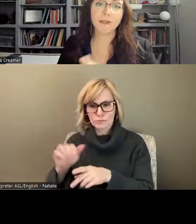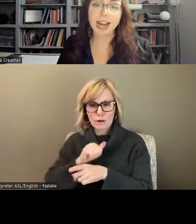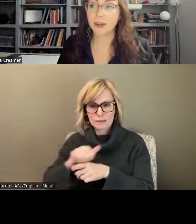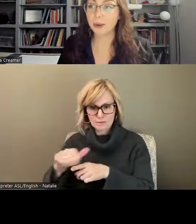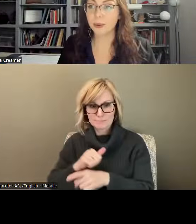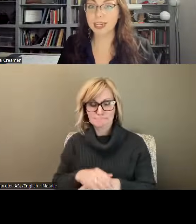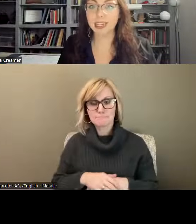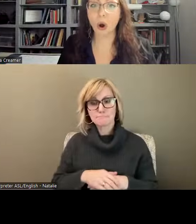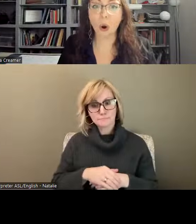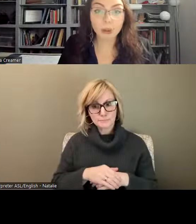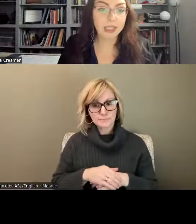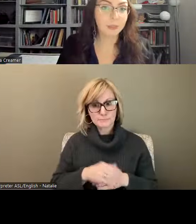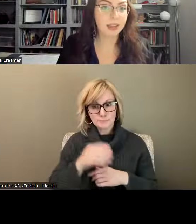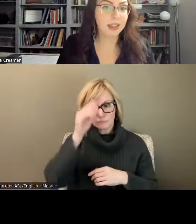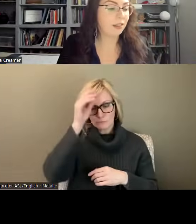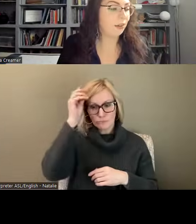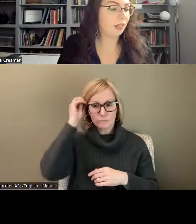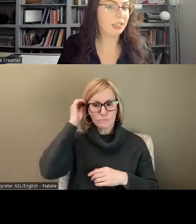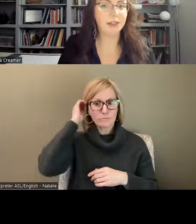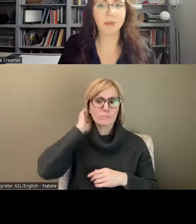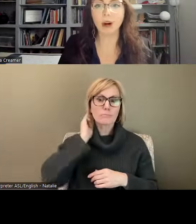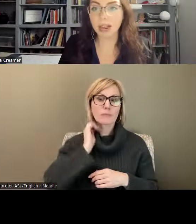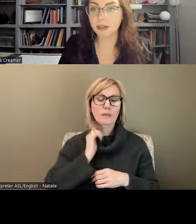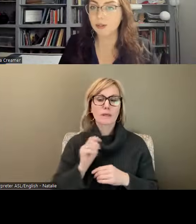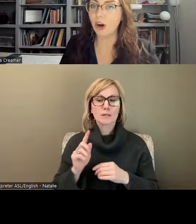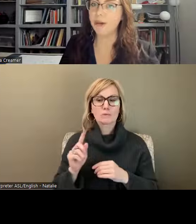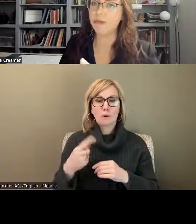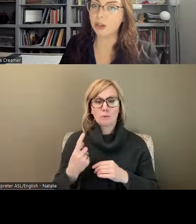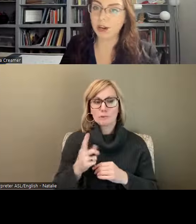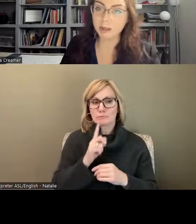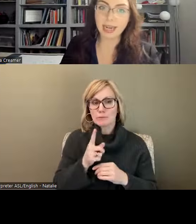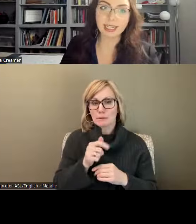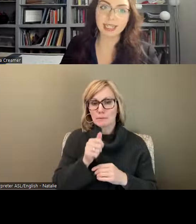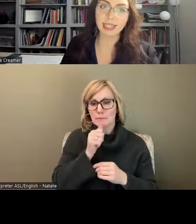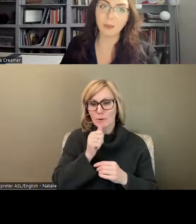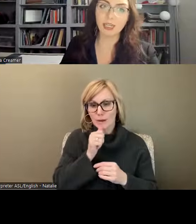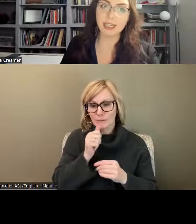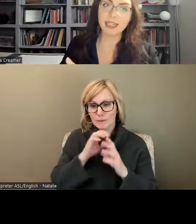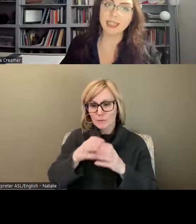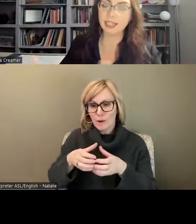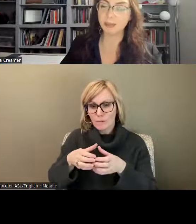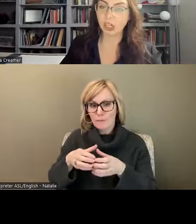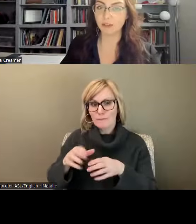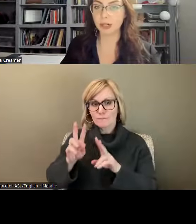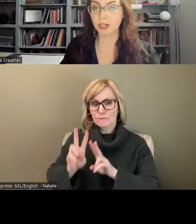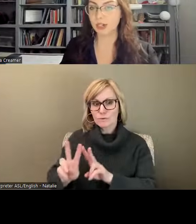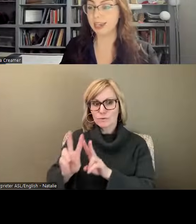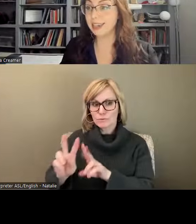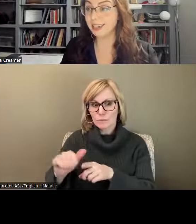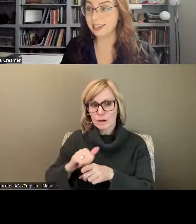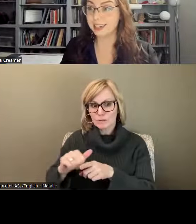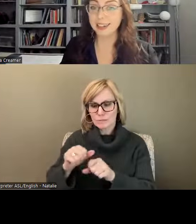So in fact, though, it's only within the relatively private realm of funerary practices that we see an expression of